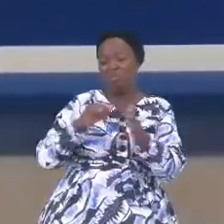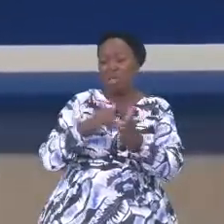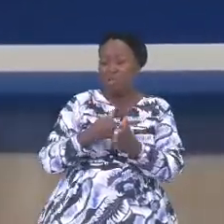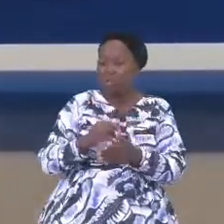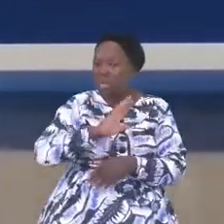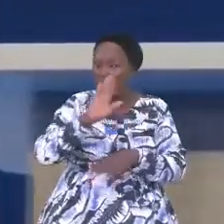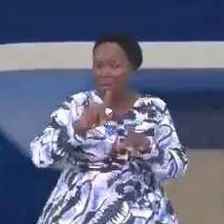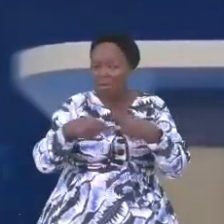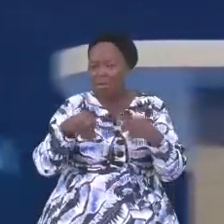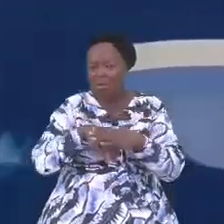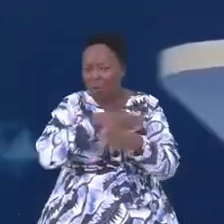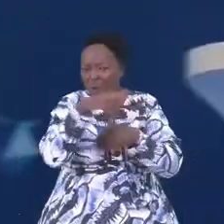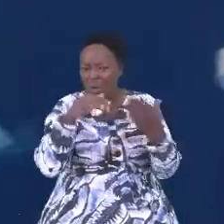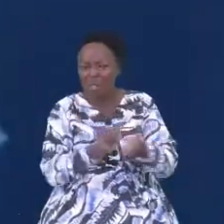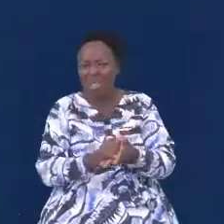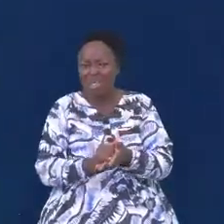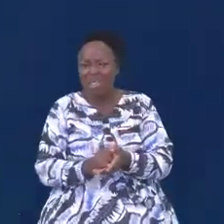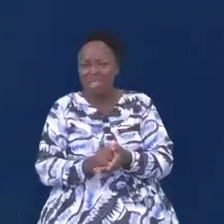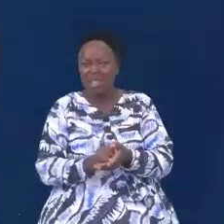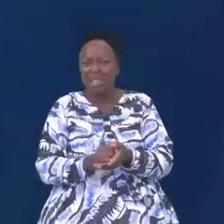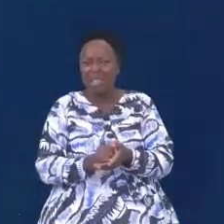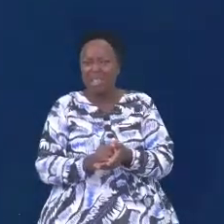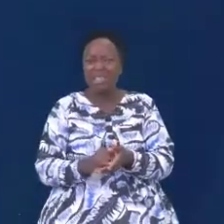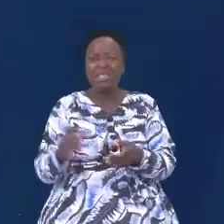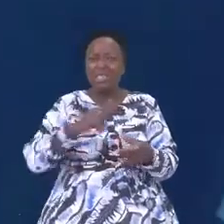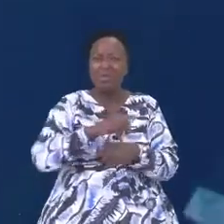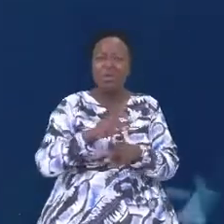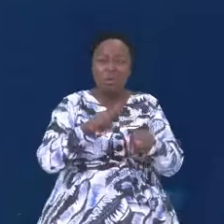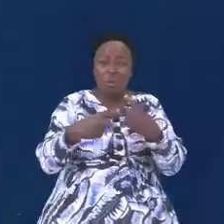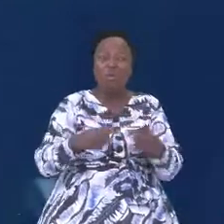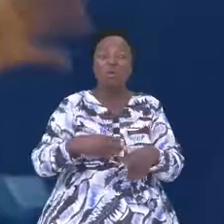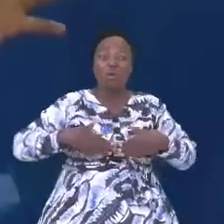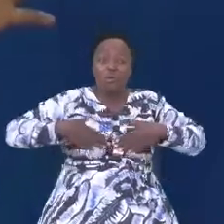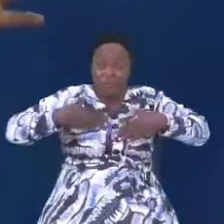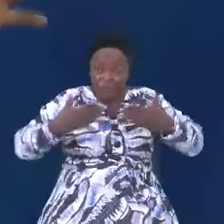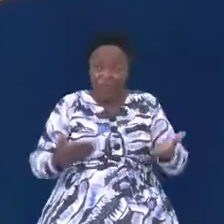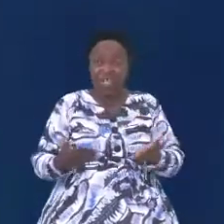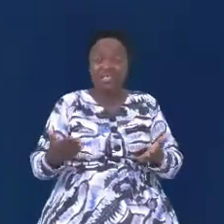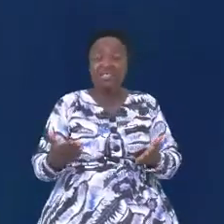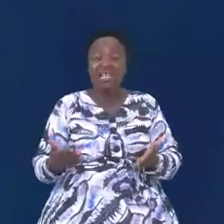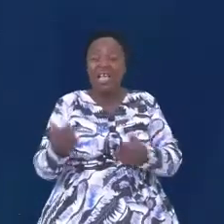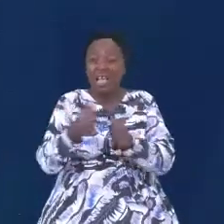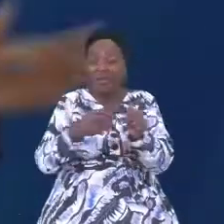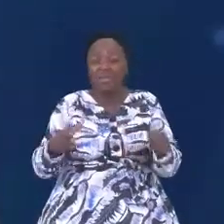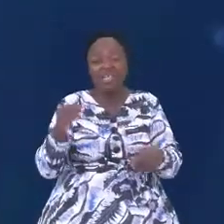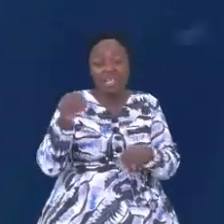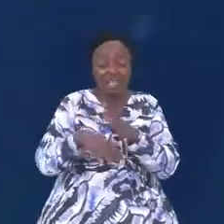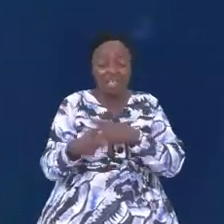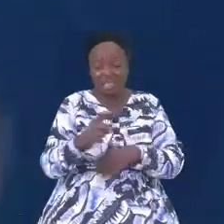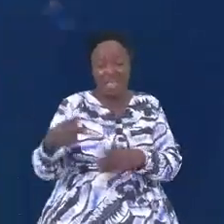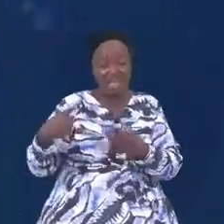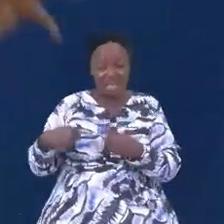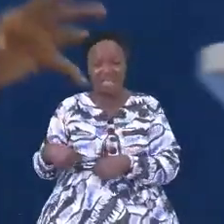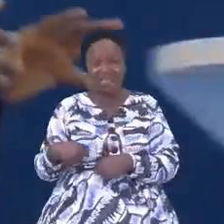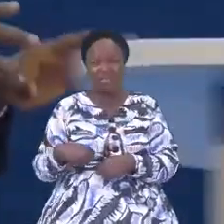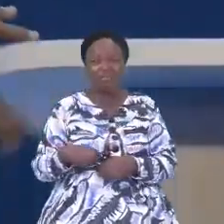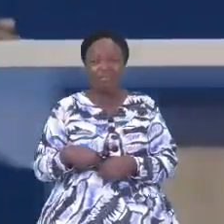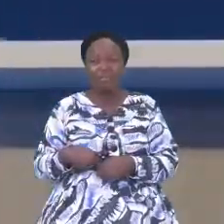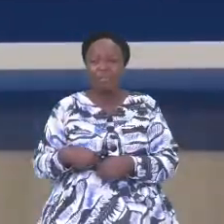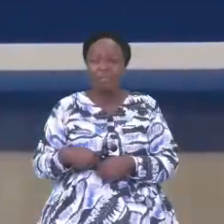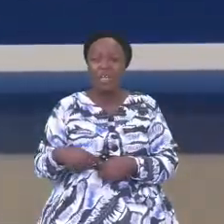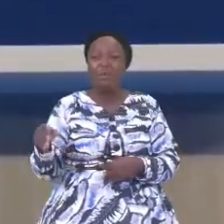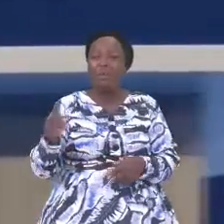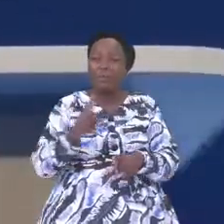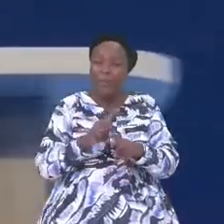psychology that says man is good morally and normally, but